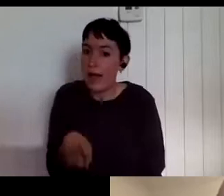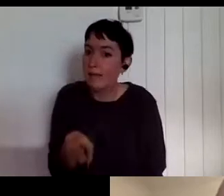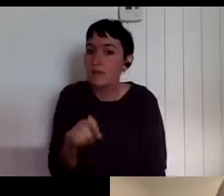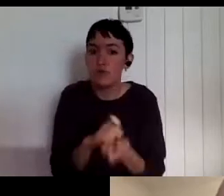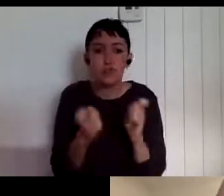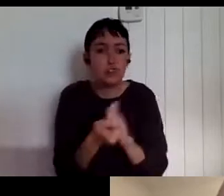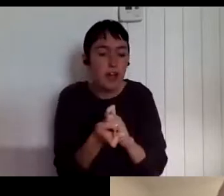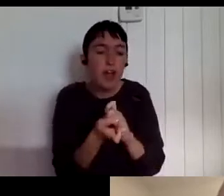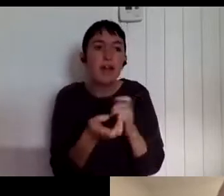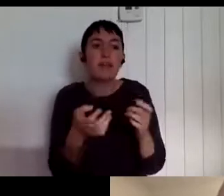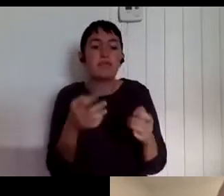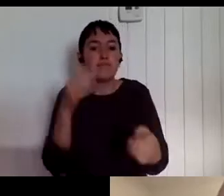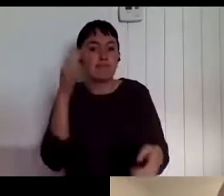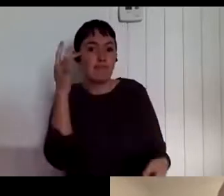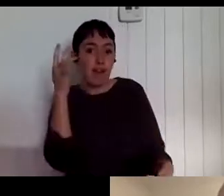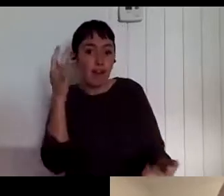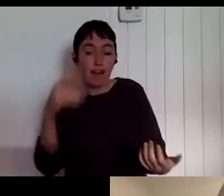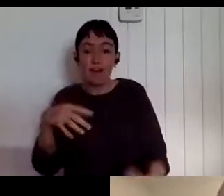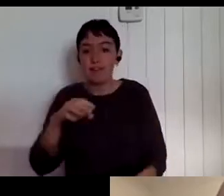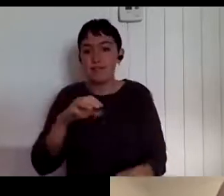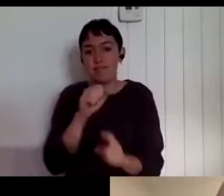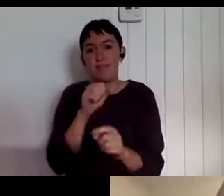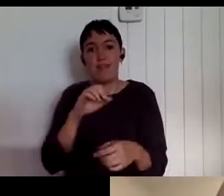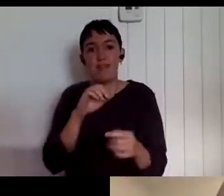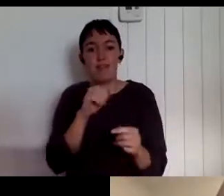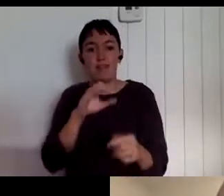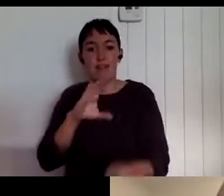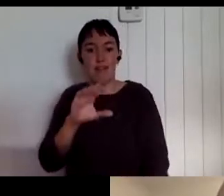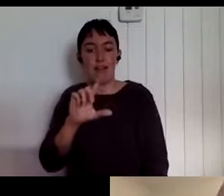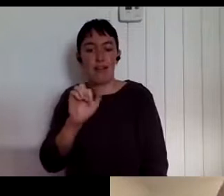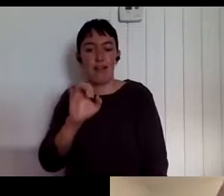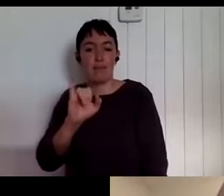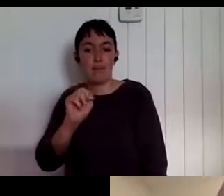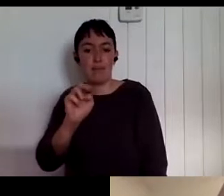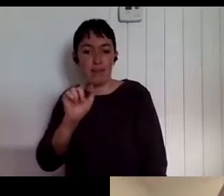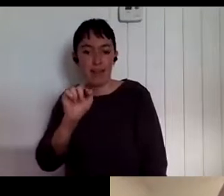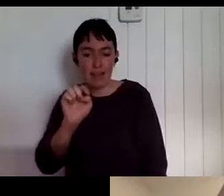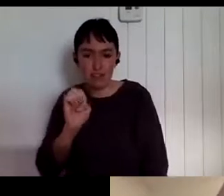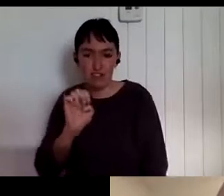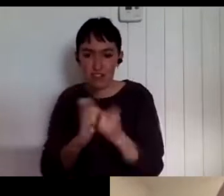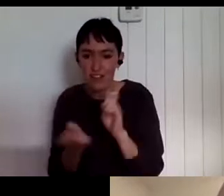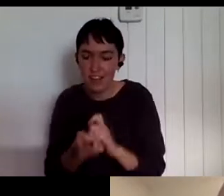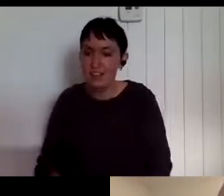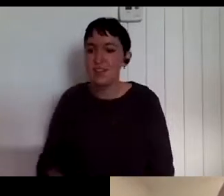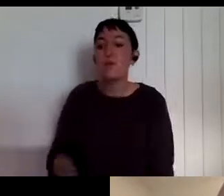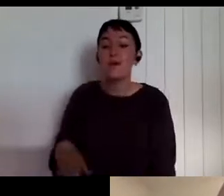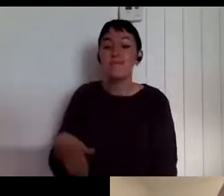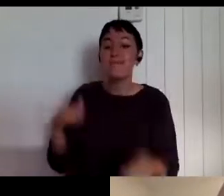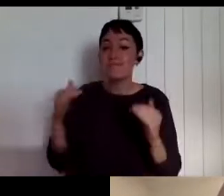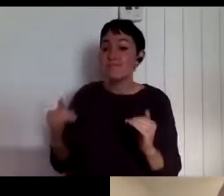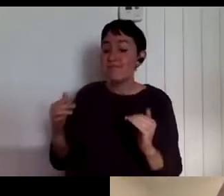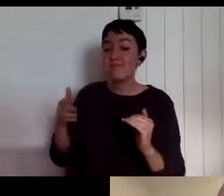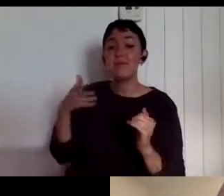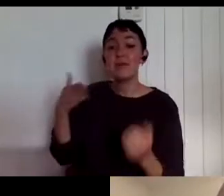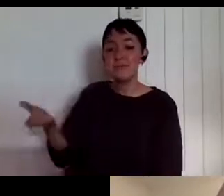from being worse than it could be, I guess. So, but let's introduce our experts. We've got three. We've got Alex, John, and Miguel.